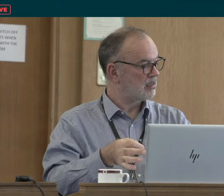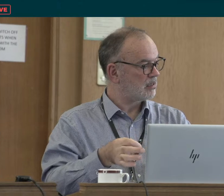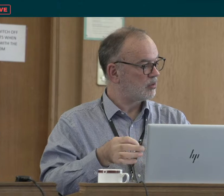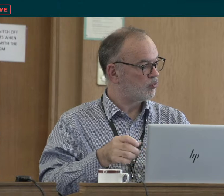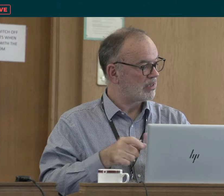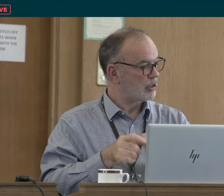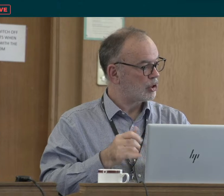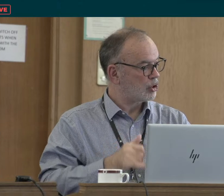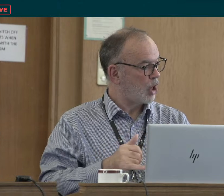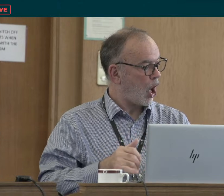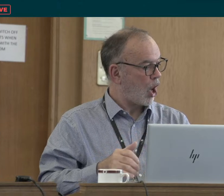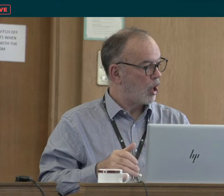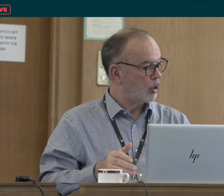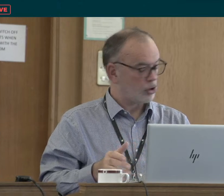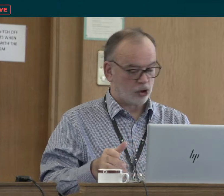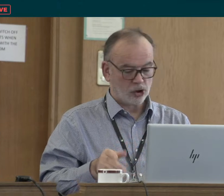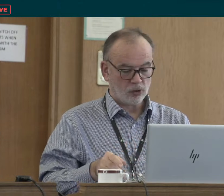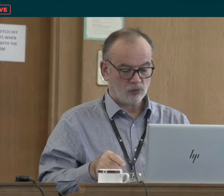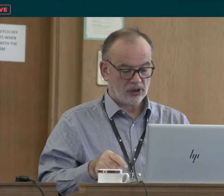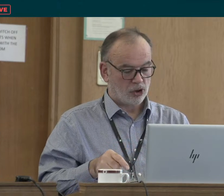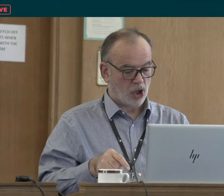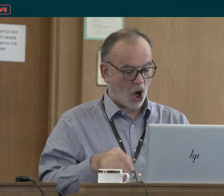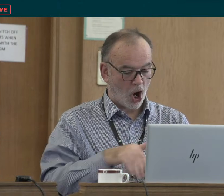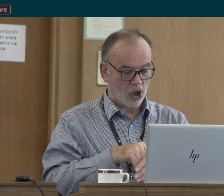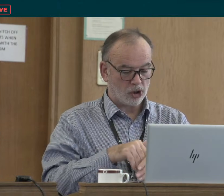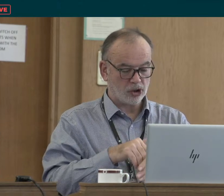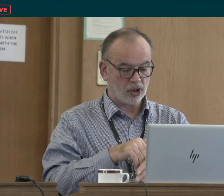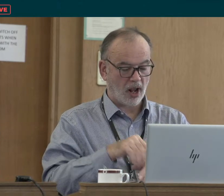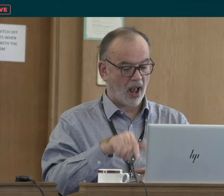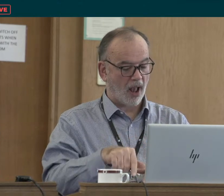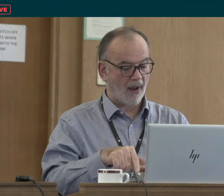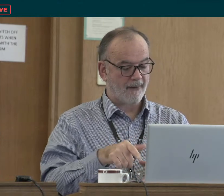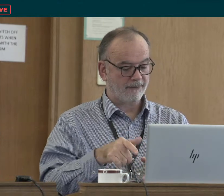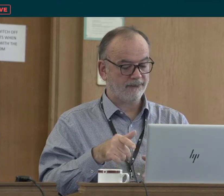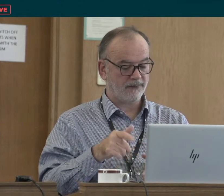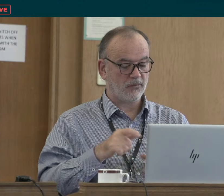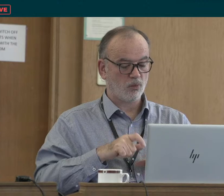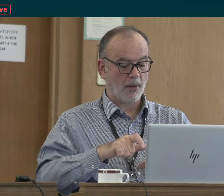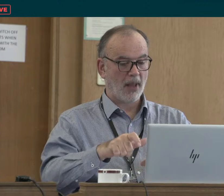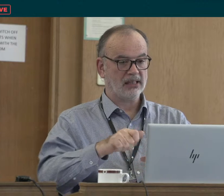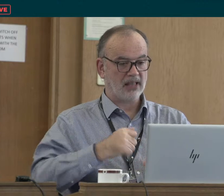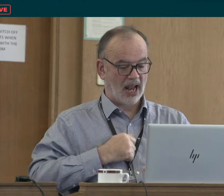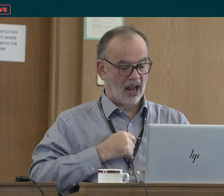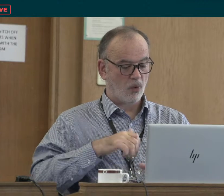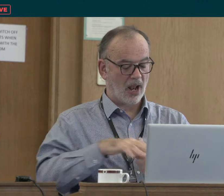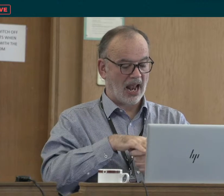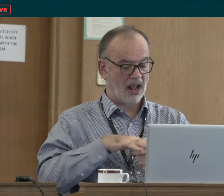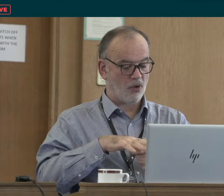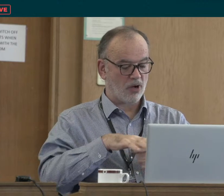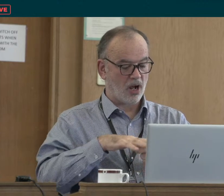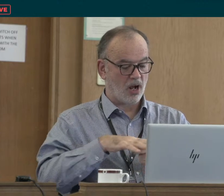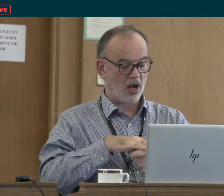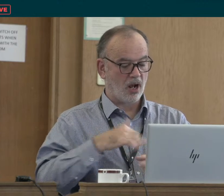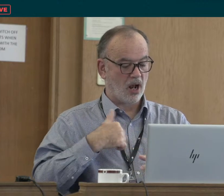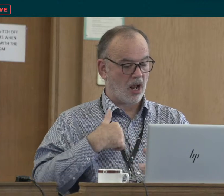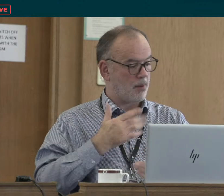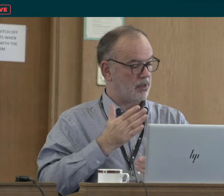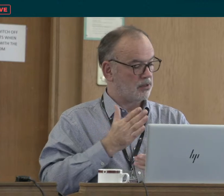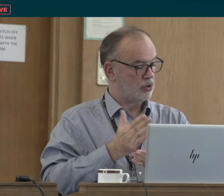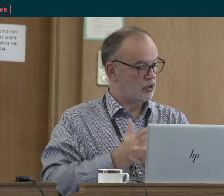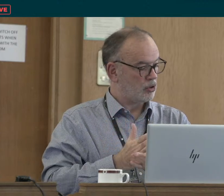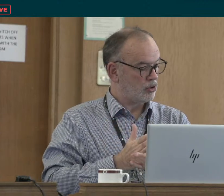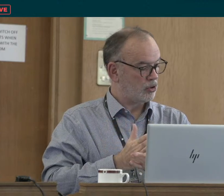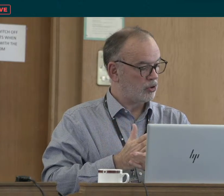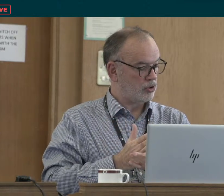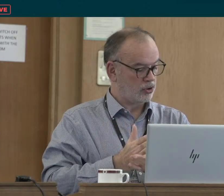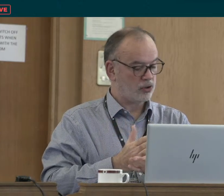and focus on addressing the issues around delayed discharge are being considered, which do remain